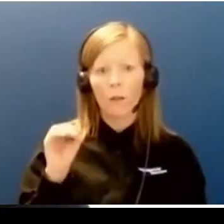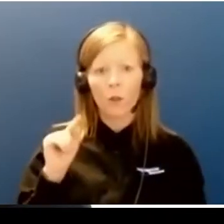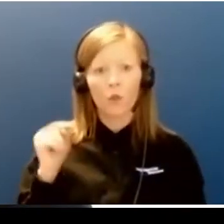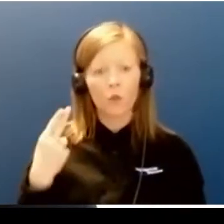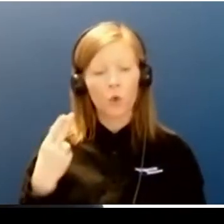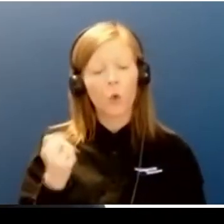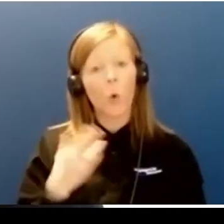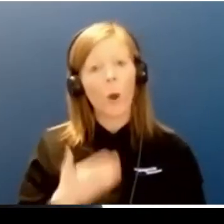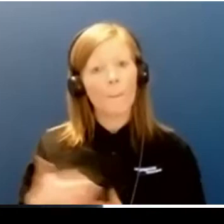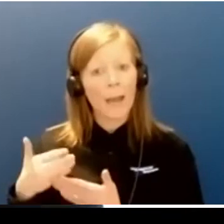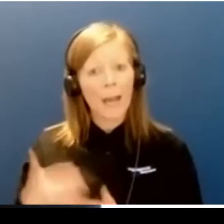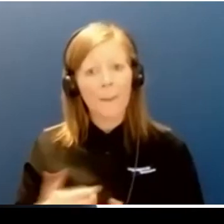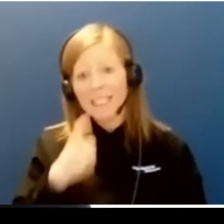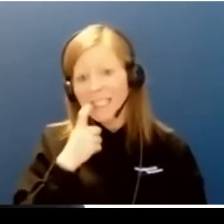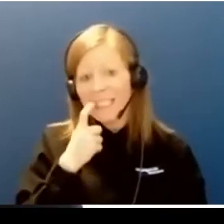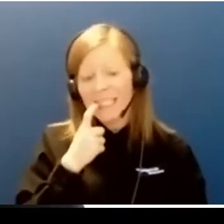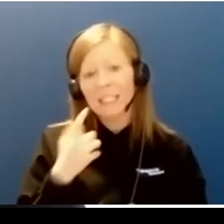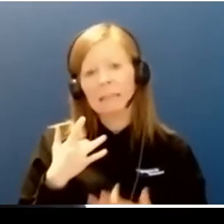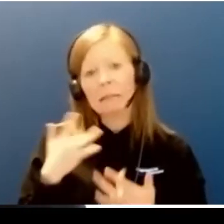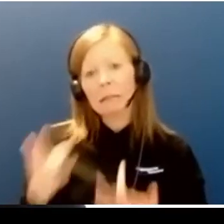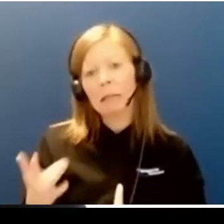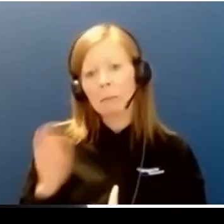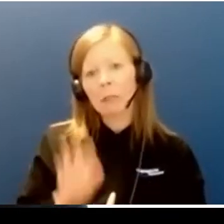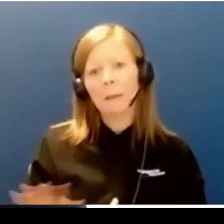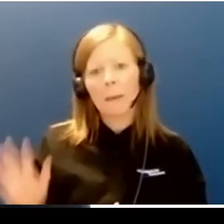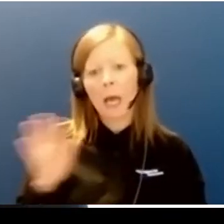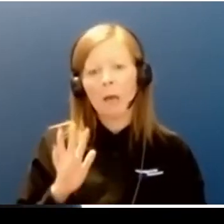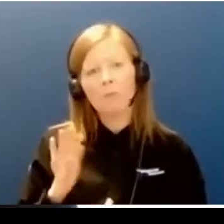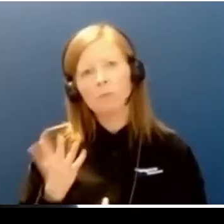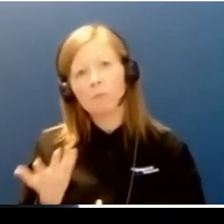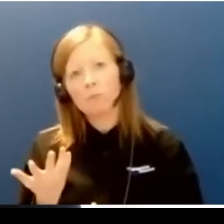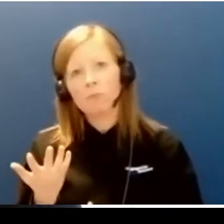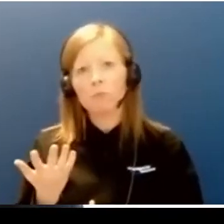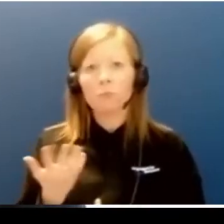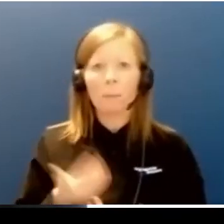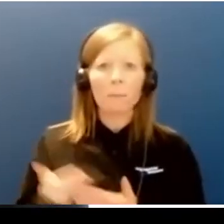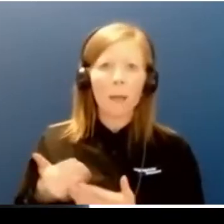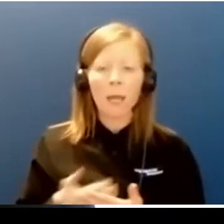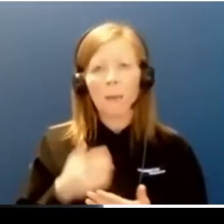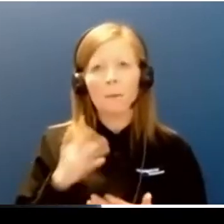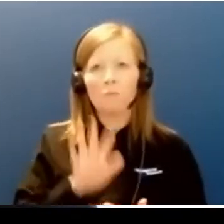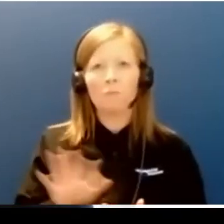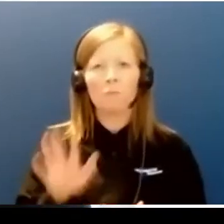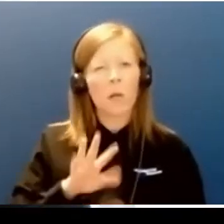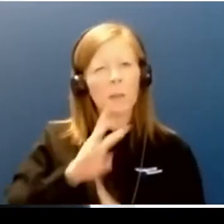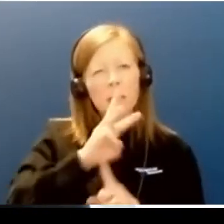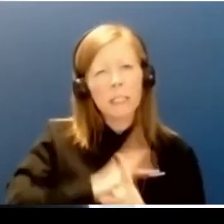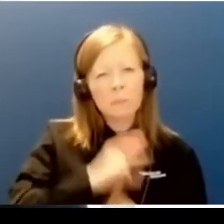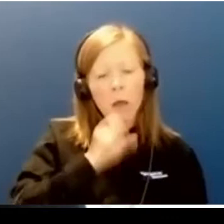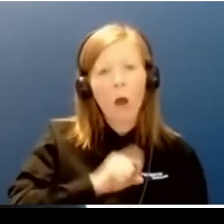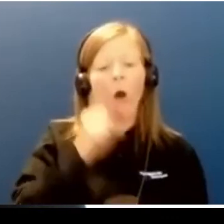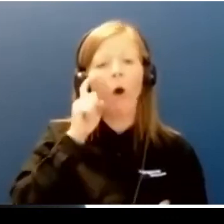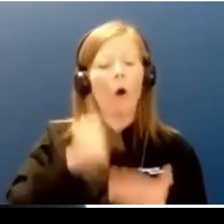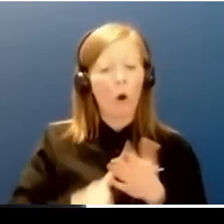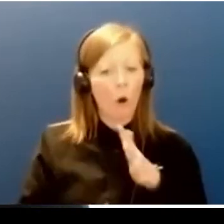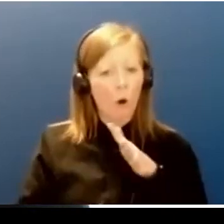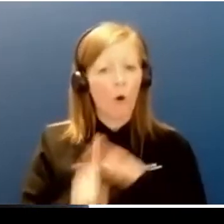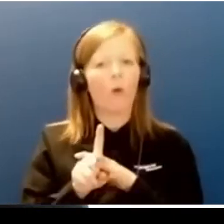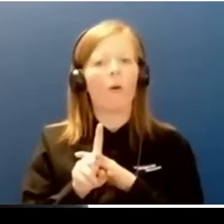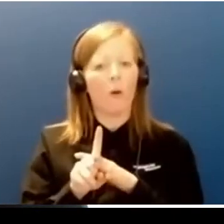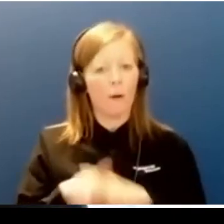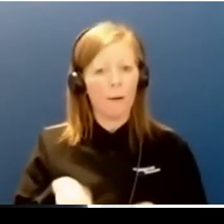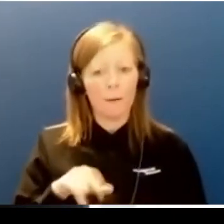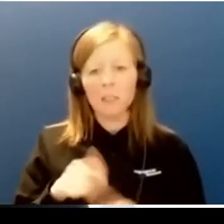teeth. So baby teeth usually starts appearing around 6 months of age. Sometimes the baby teeth come